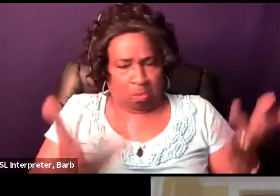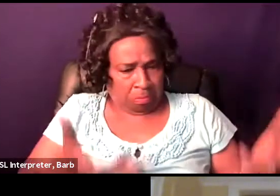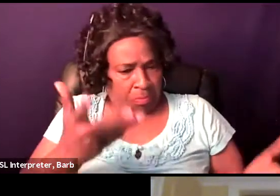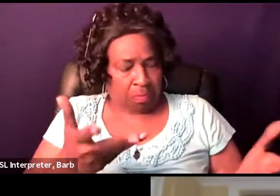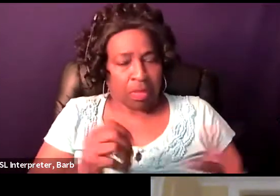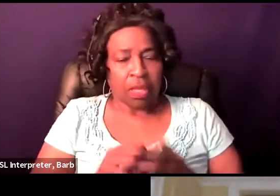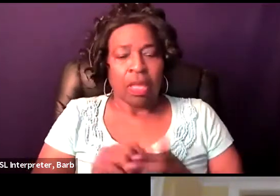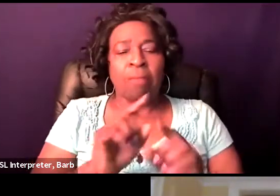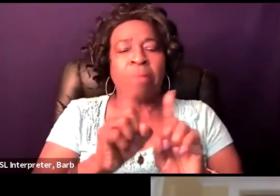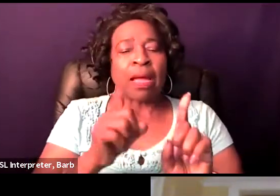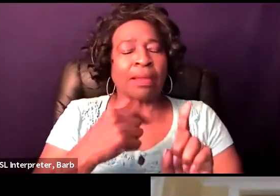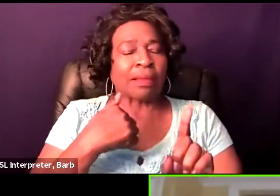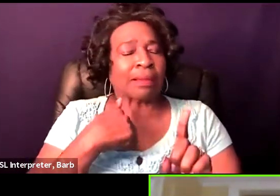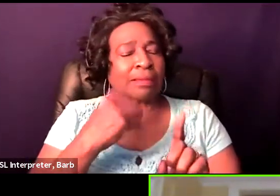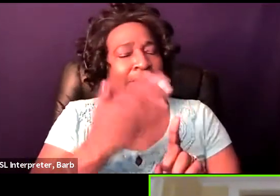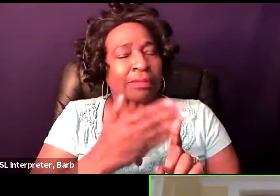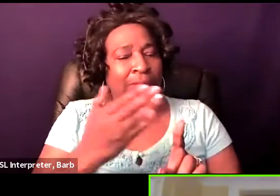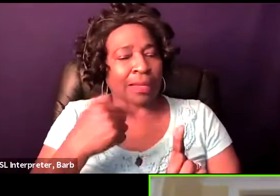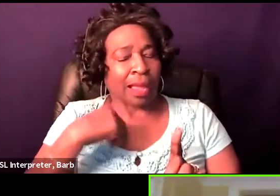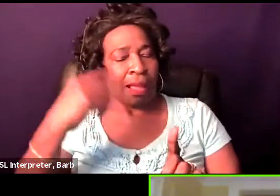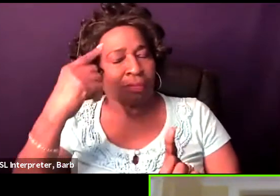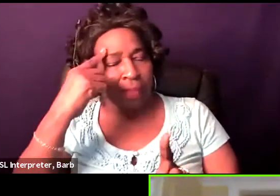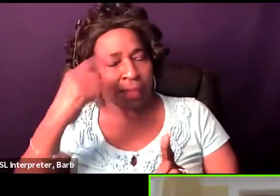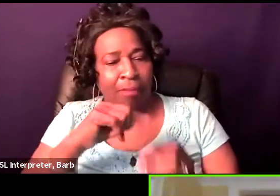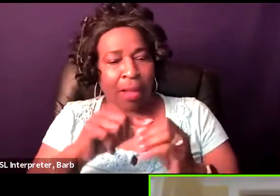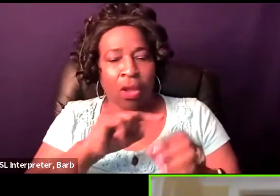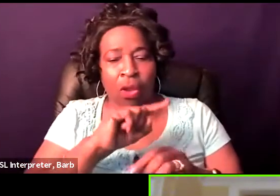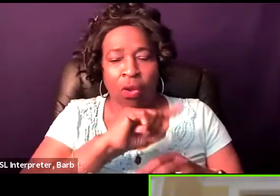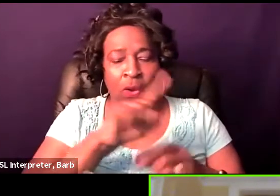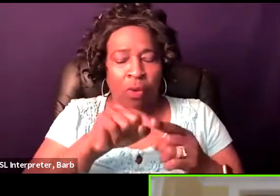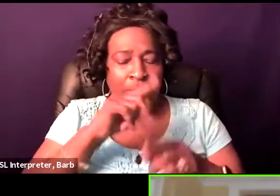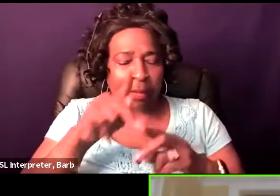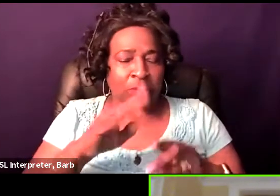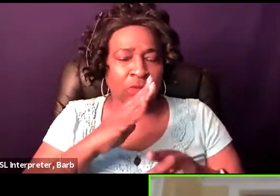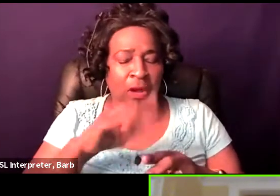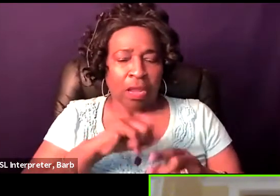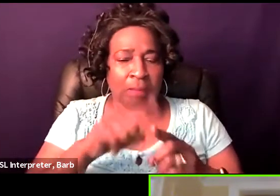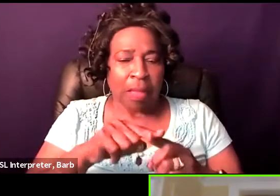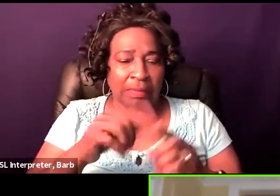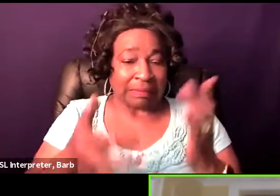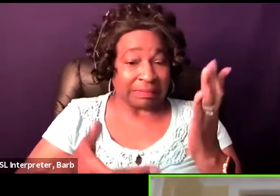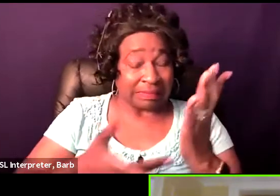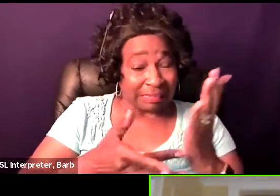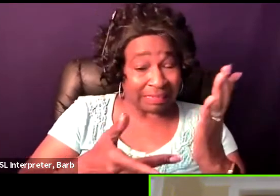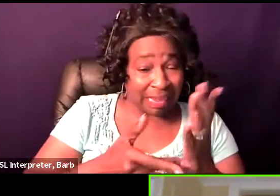thing I always think about is like, when people talk about technological dystopias, especially in the West,